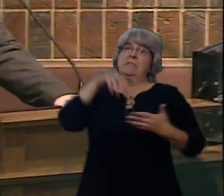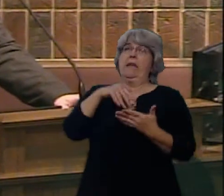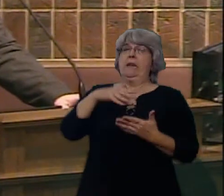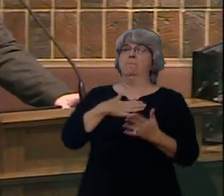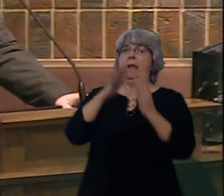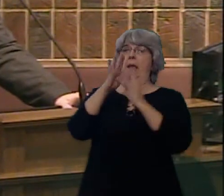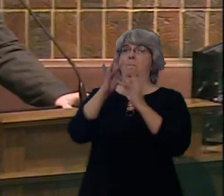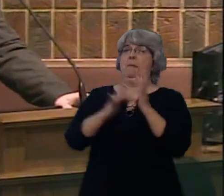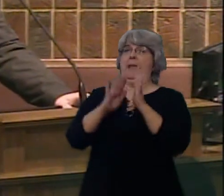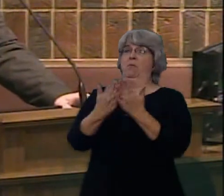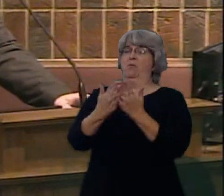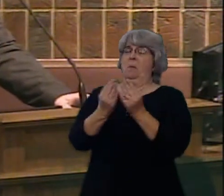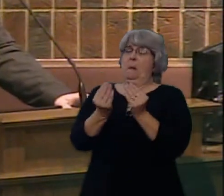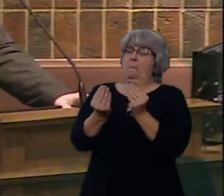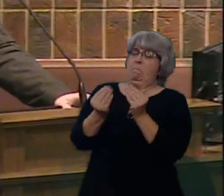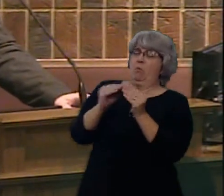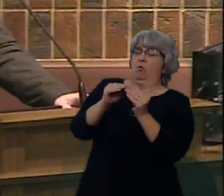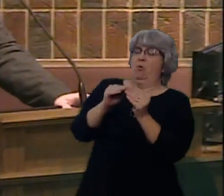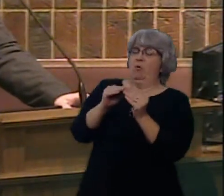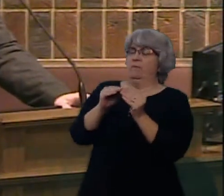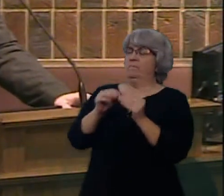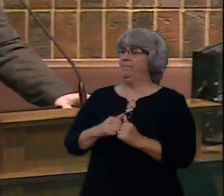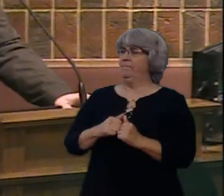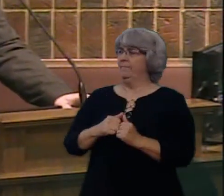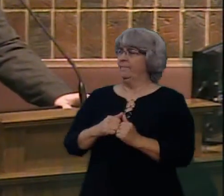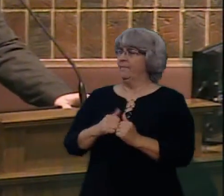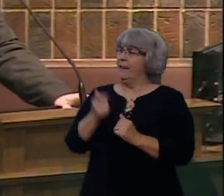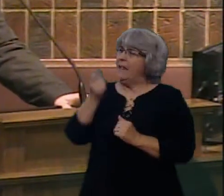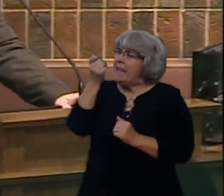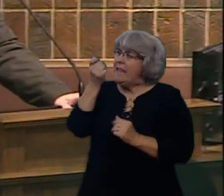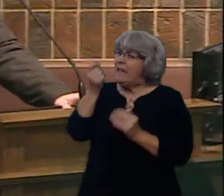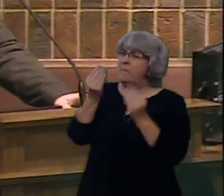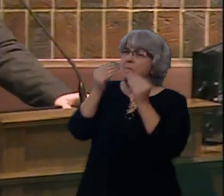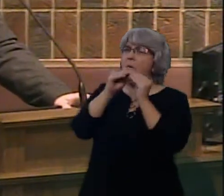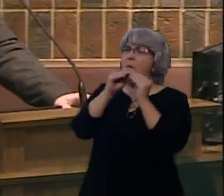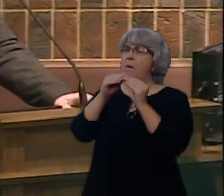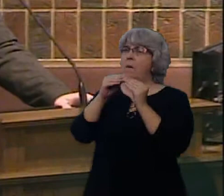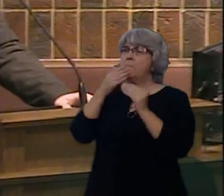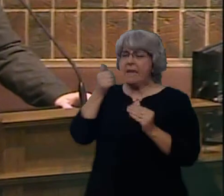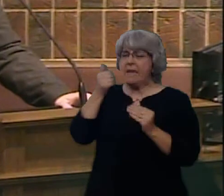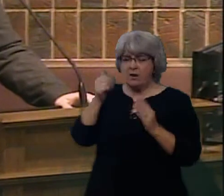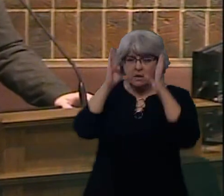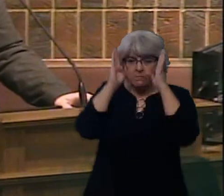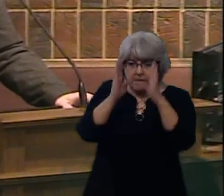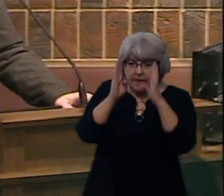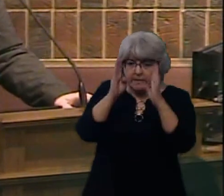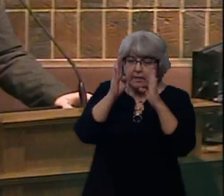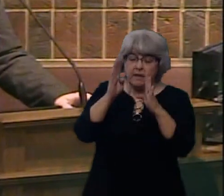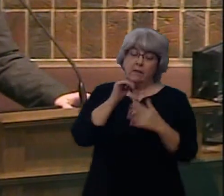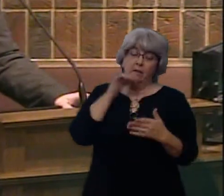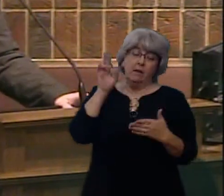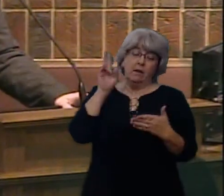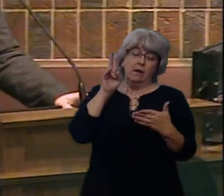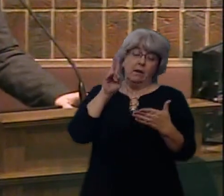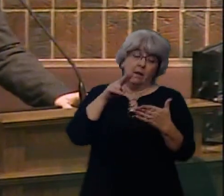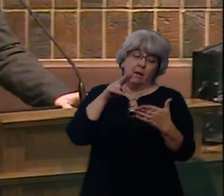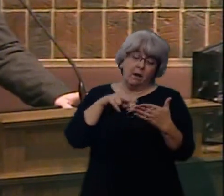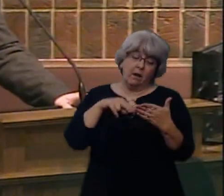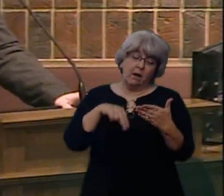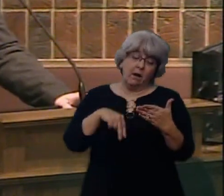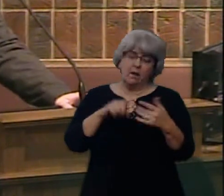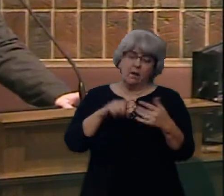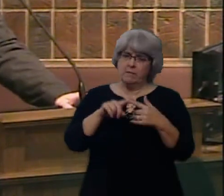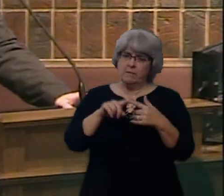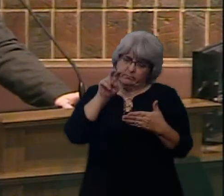more. Just be able to have a little bit better understanding or pay a little bit better attention and compare what's being